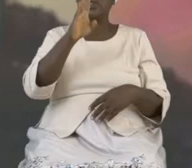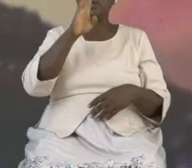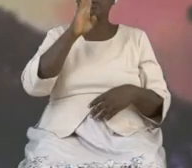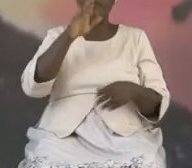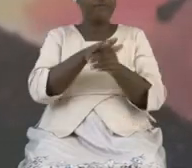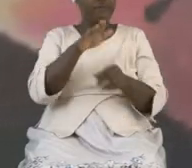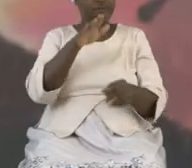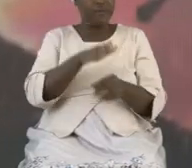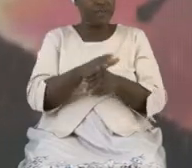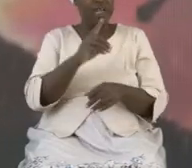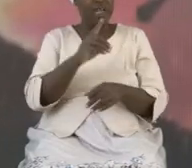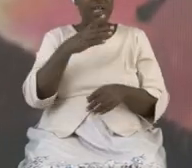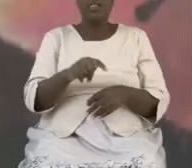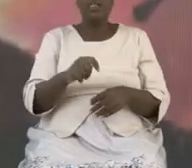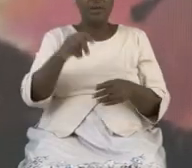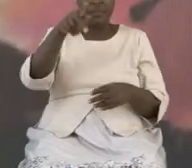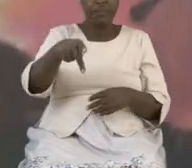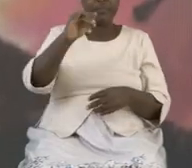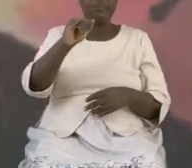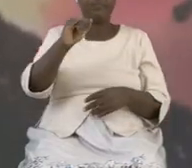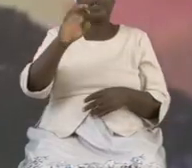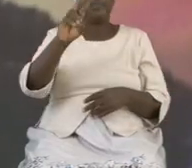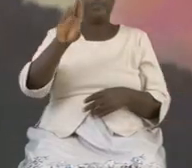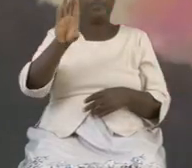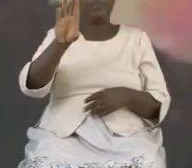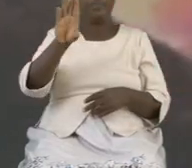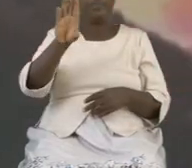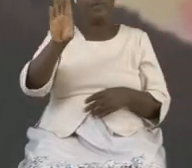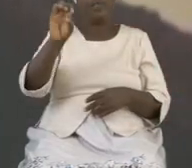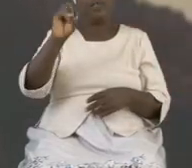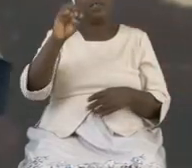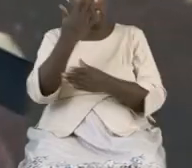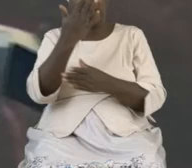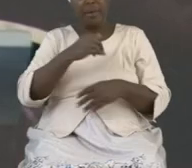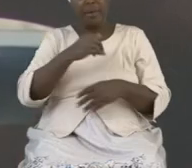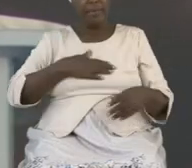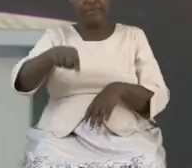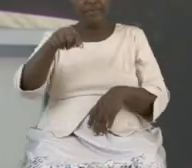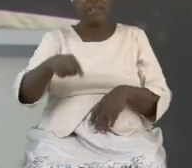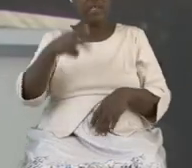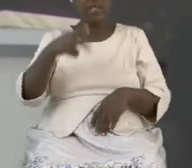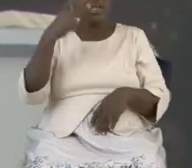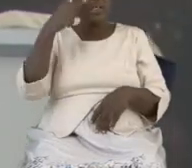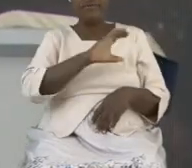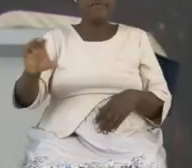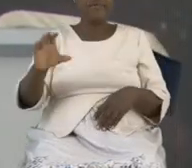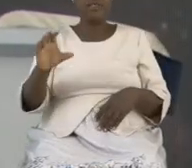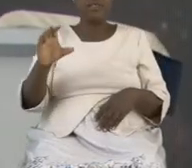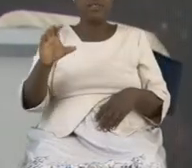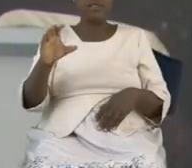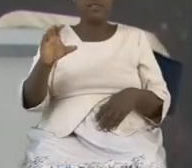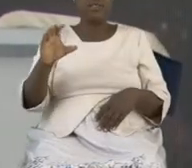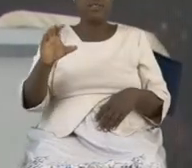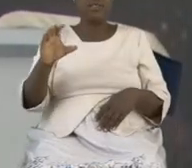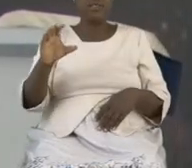pierced my hands and my feet. Look at verse 17 there. It says, I may tell all